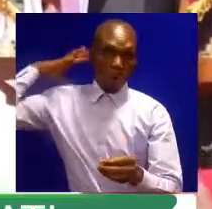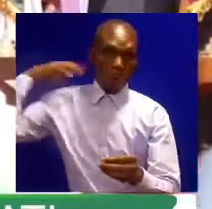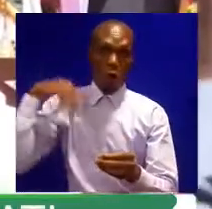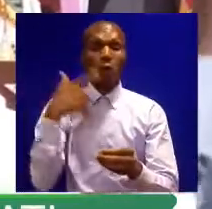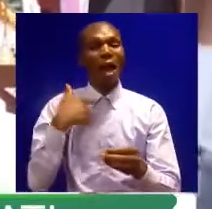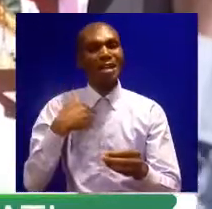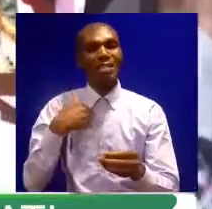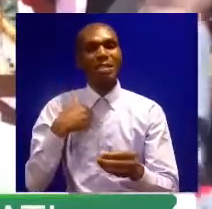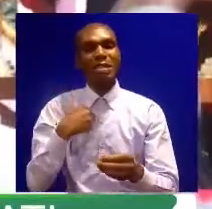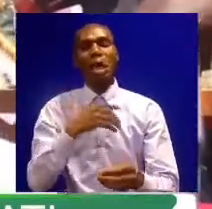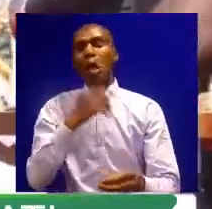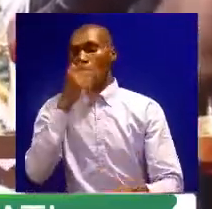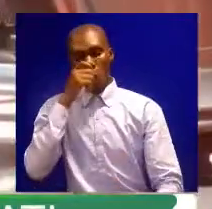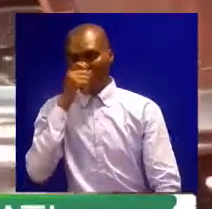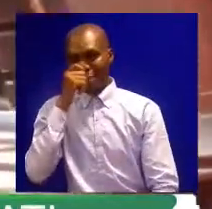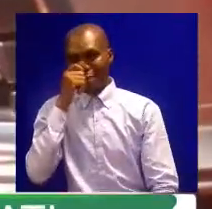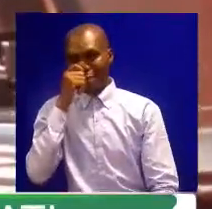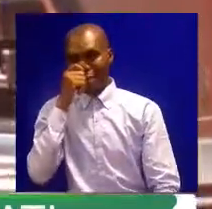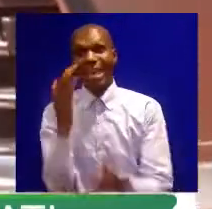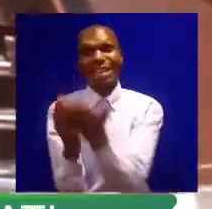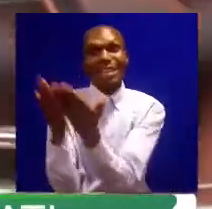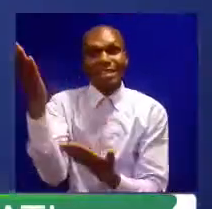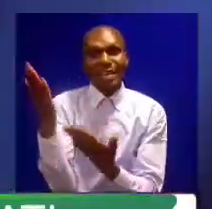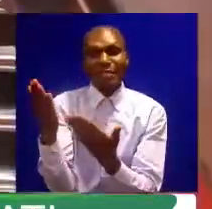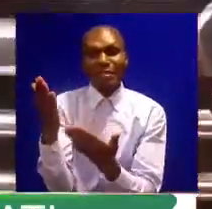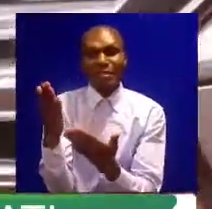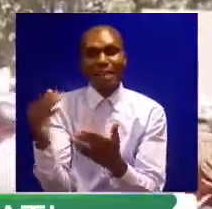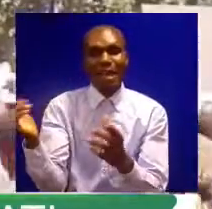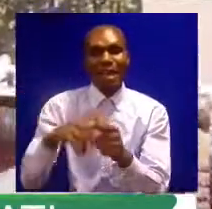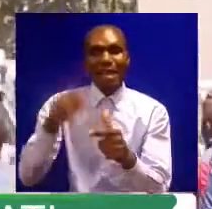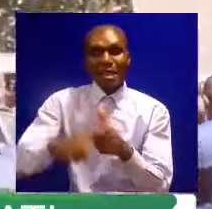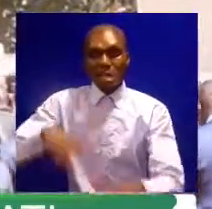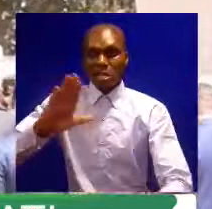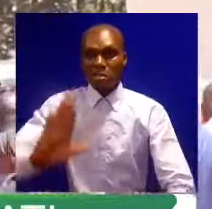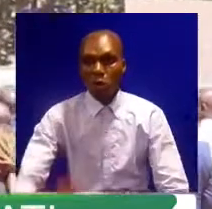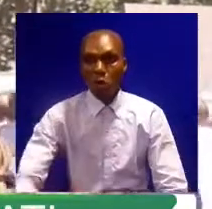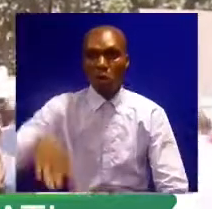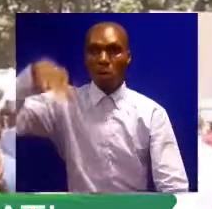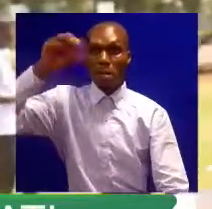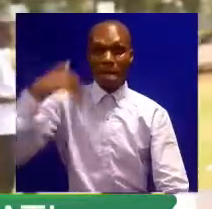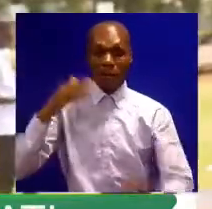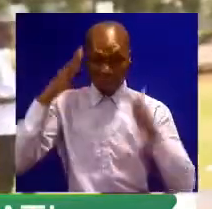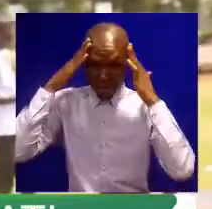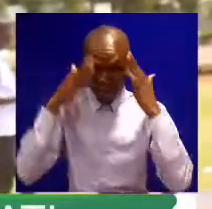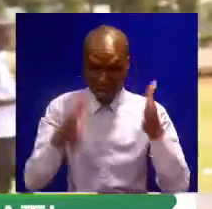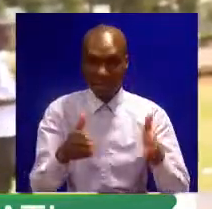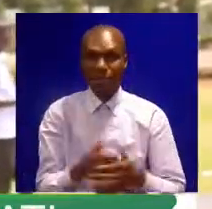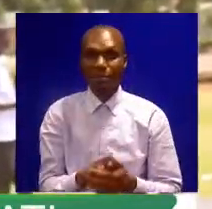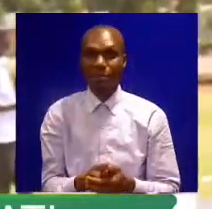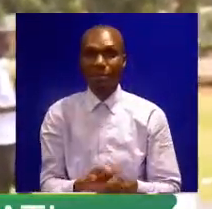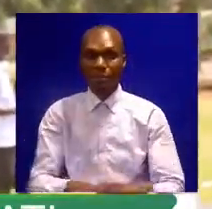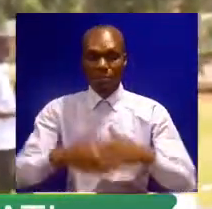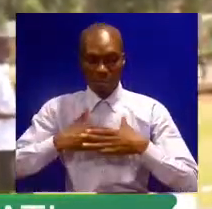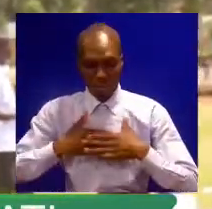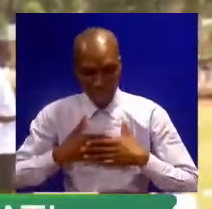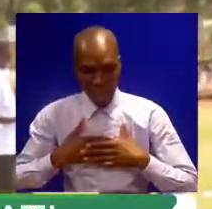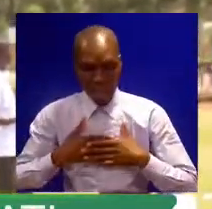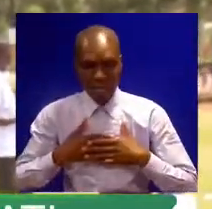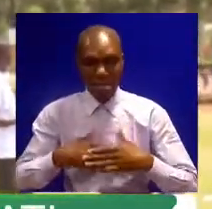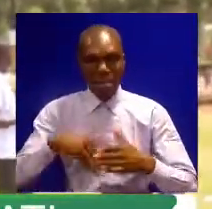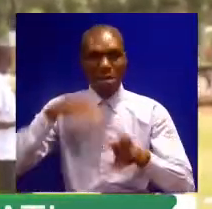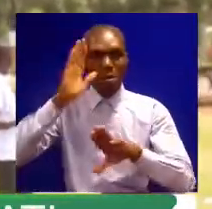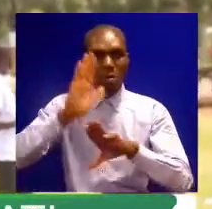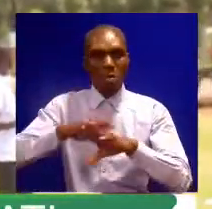no kukani yoko nene kuruwa sobo kwa ribuaje Abake na abanene nigo waikirana Mwishimi wakwanda magana